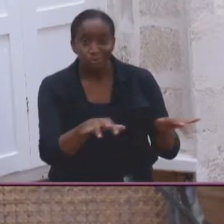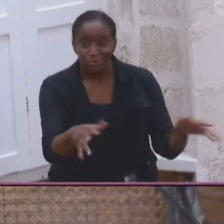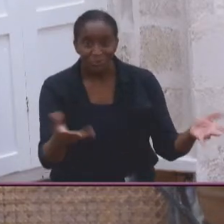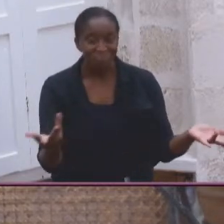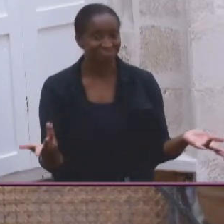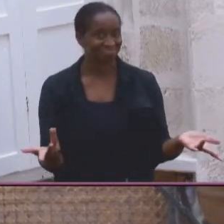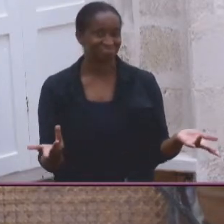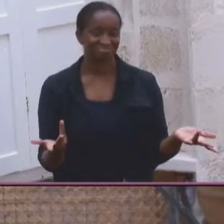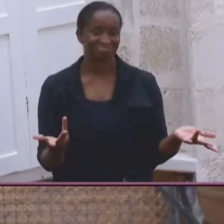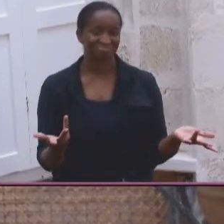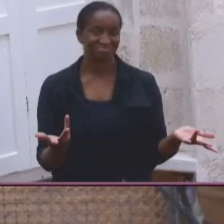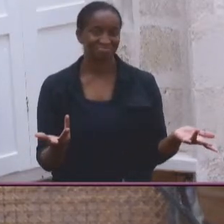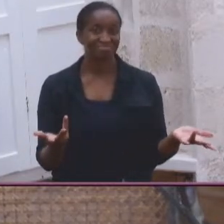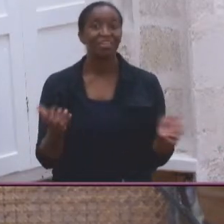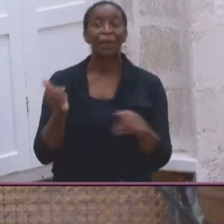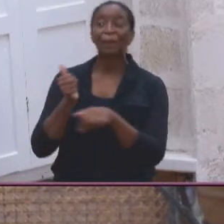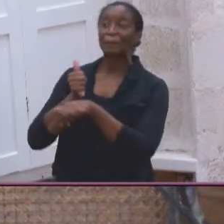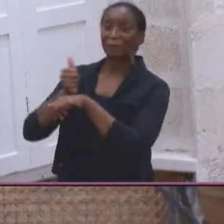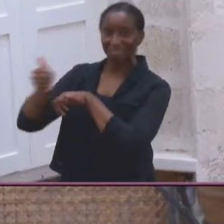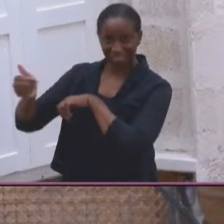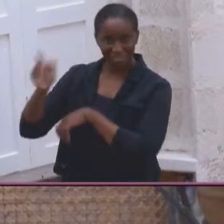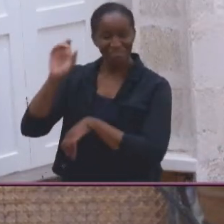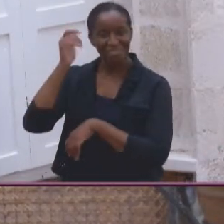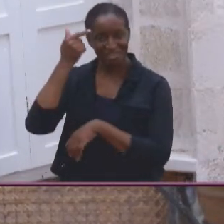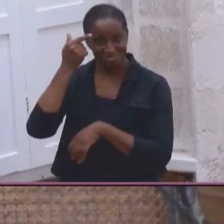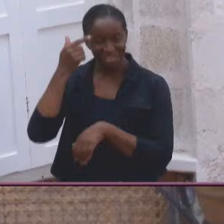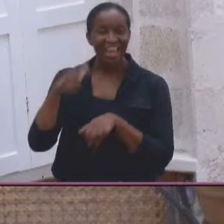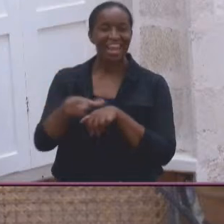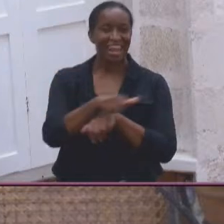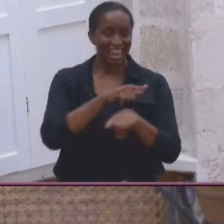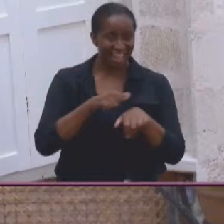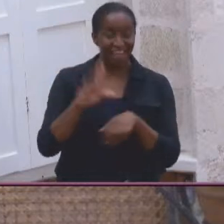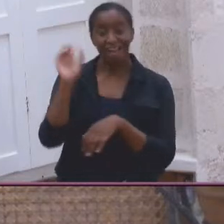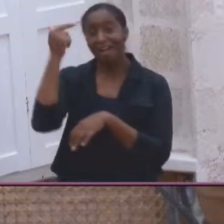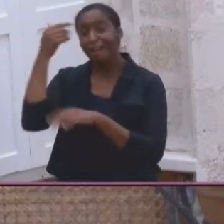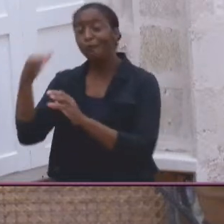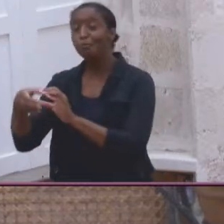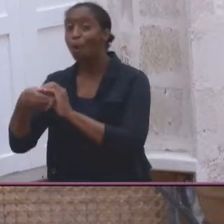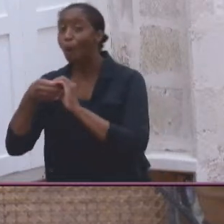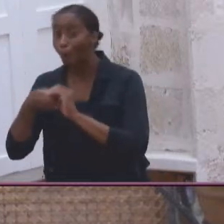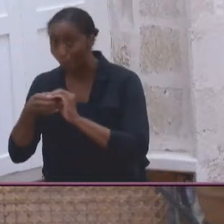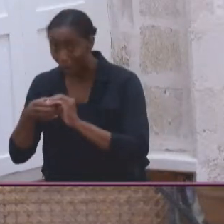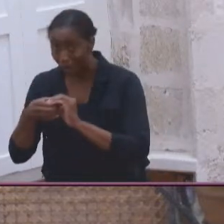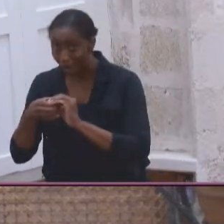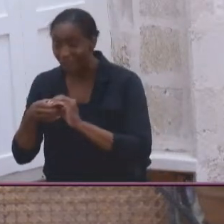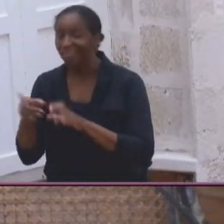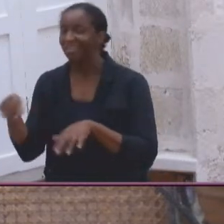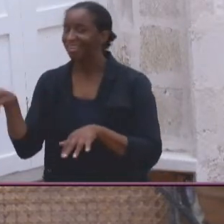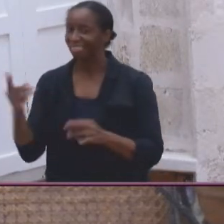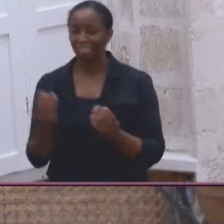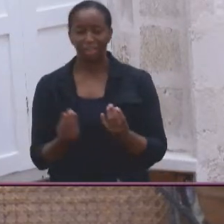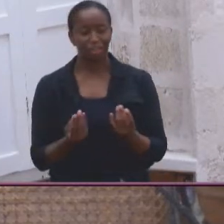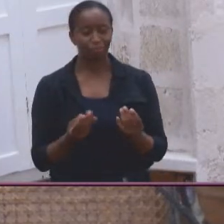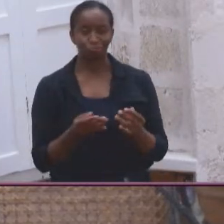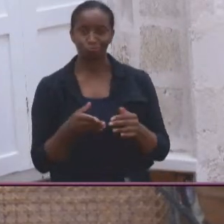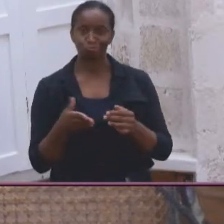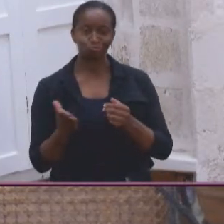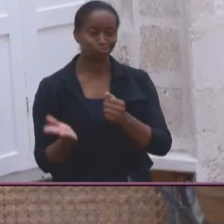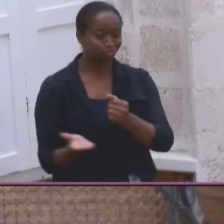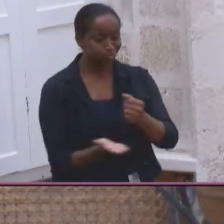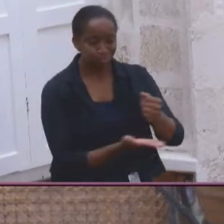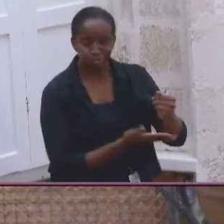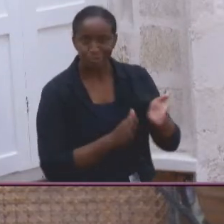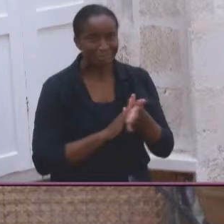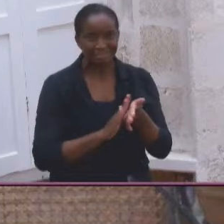open lots. So I'm hoping that you don't just penalize the individual landowners, but